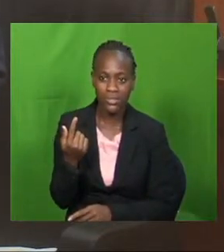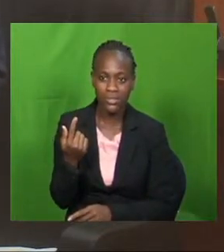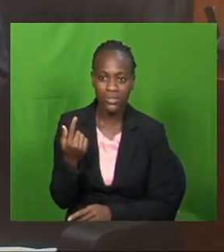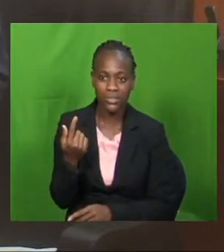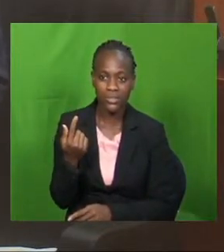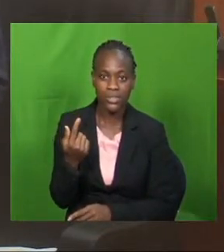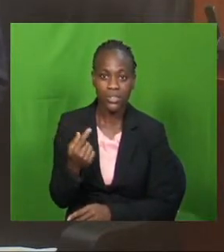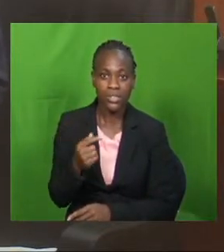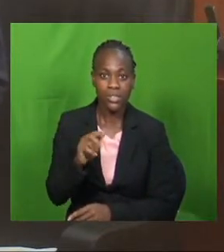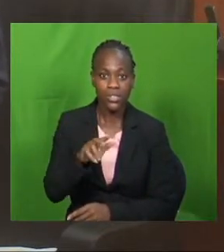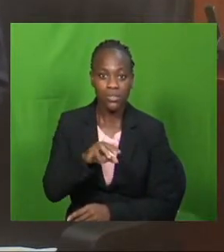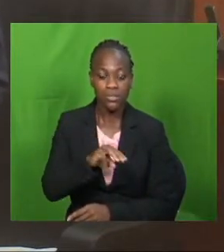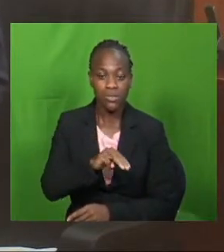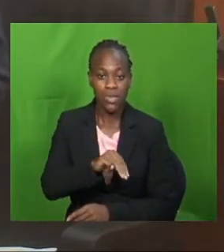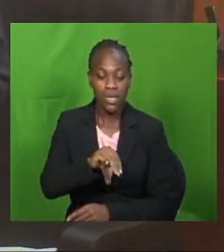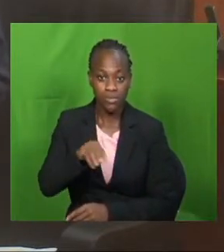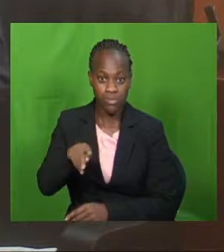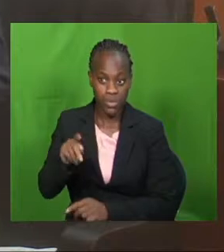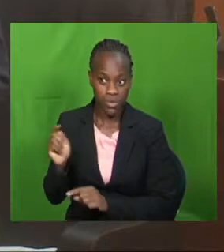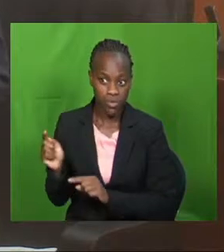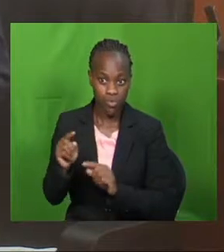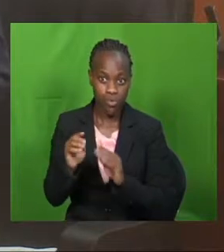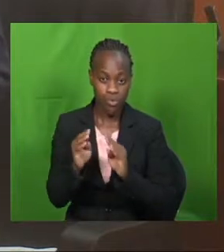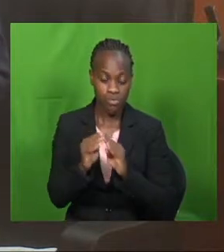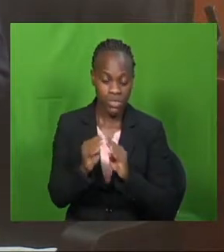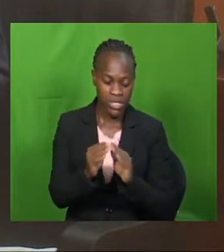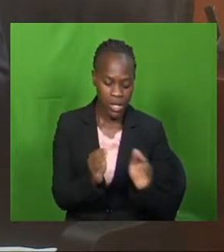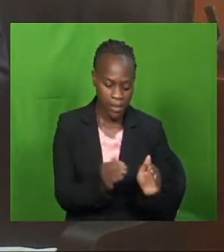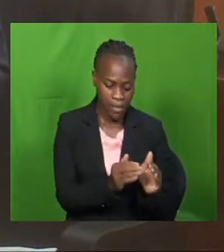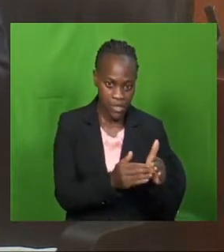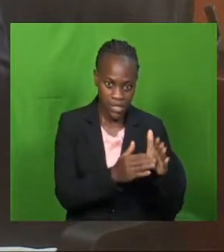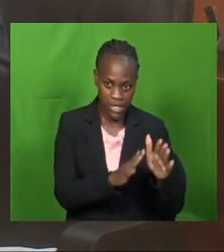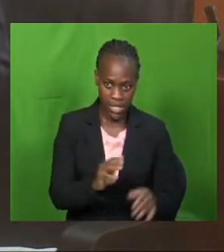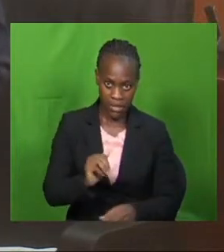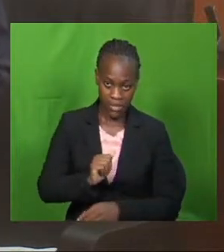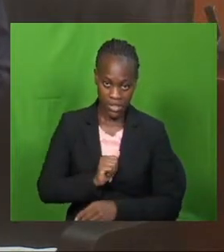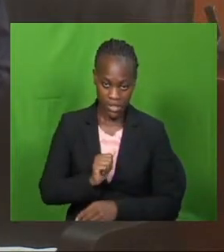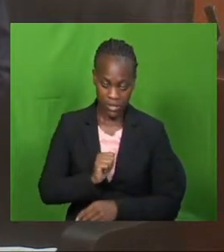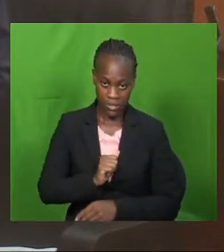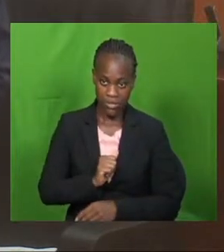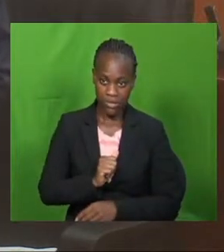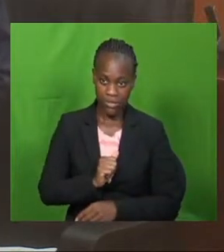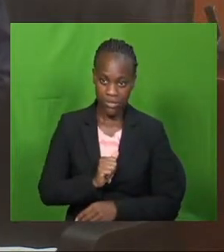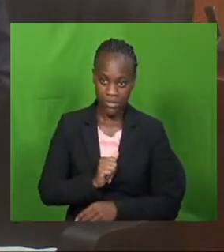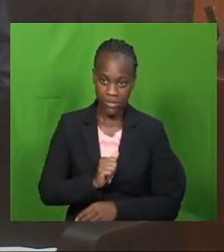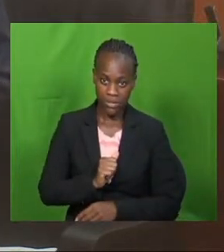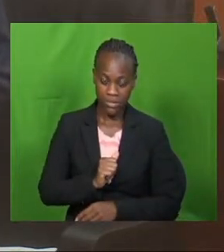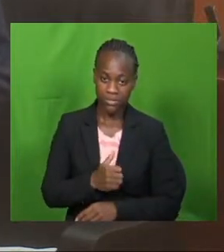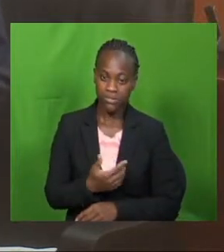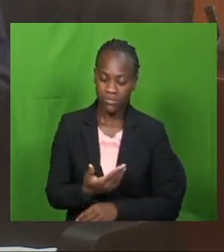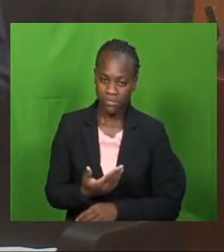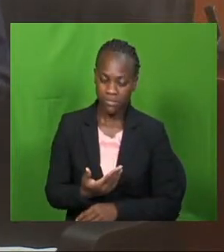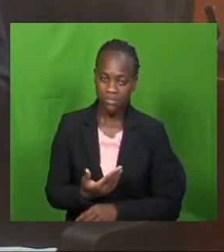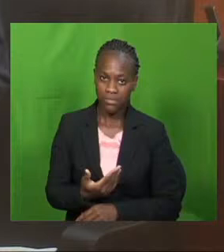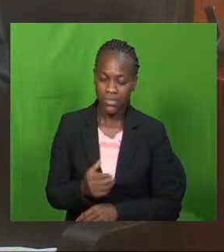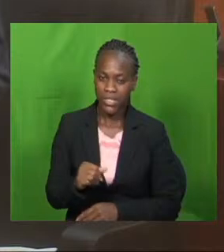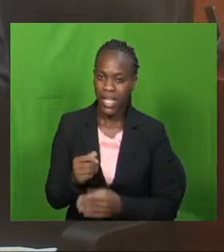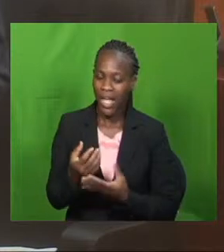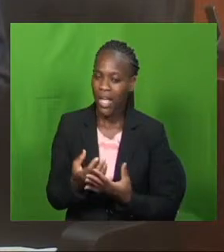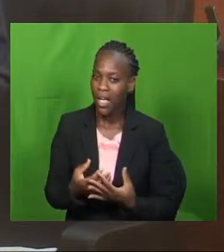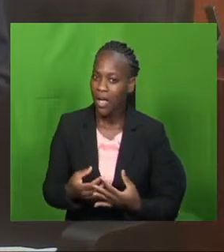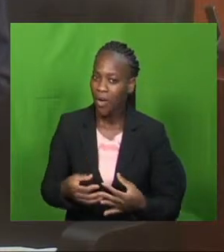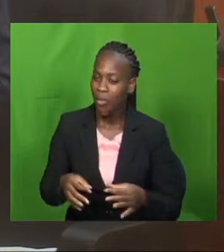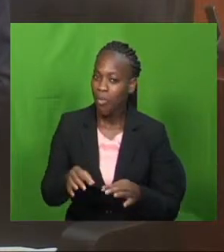MPs who attended the conference, the minority leader and I, are back, we both agreed that the relevant extracts of